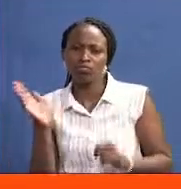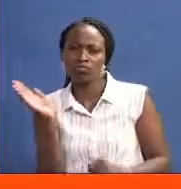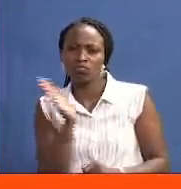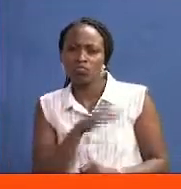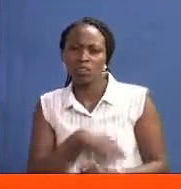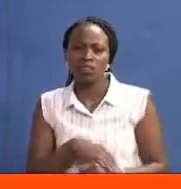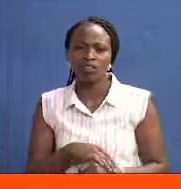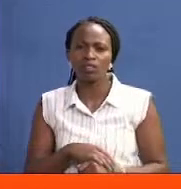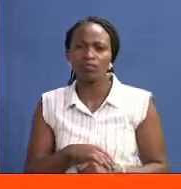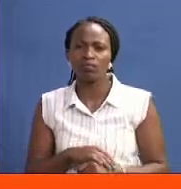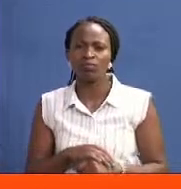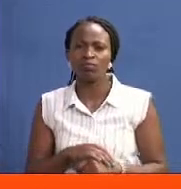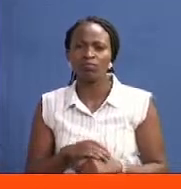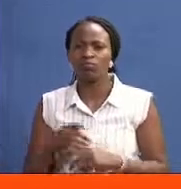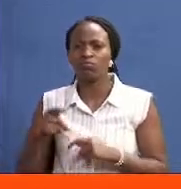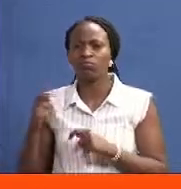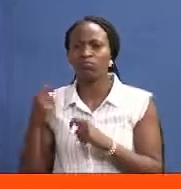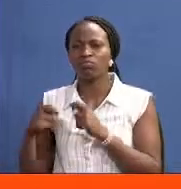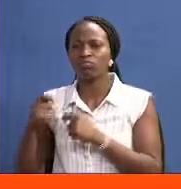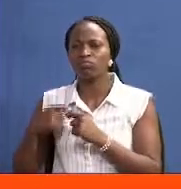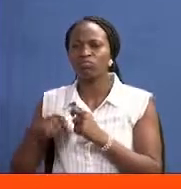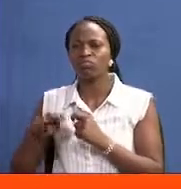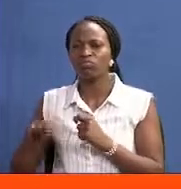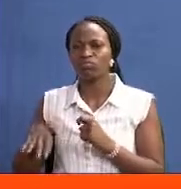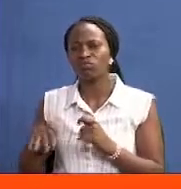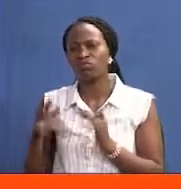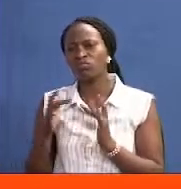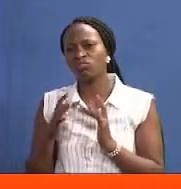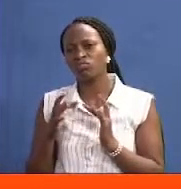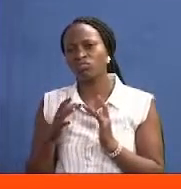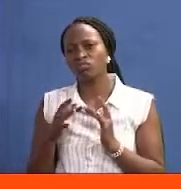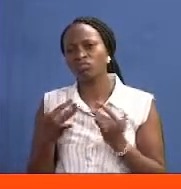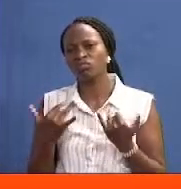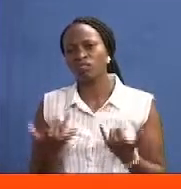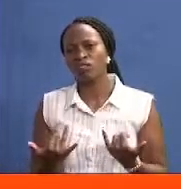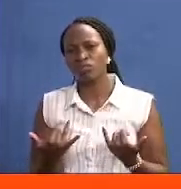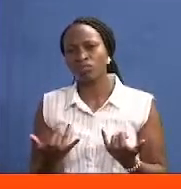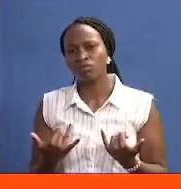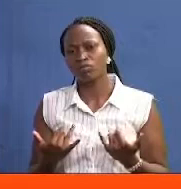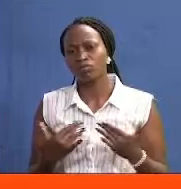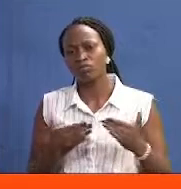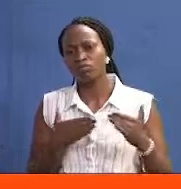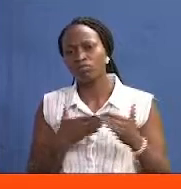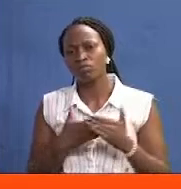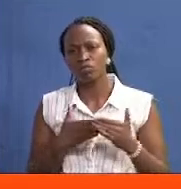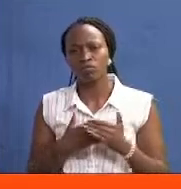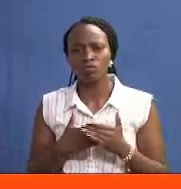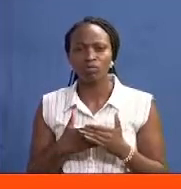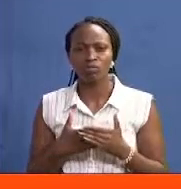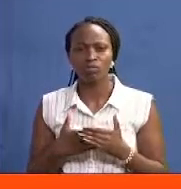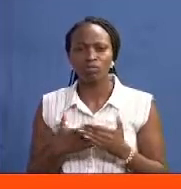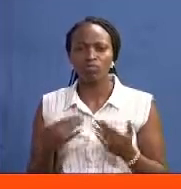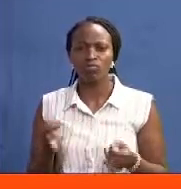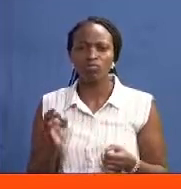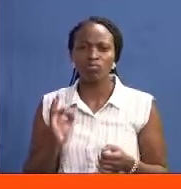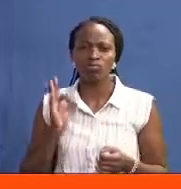and digital, I mean traditionally distinct channels, are now, the lines are blurring, and we in future you